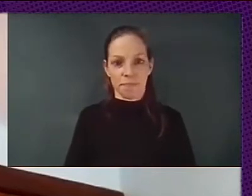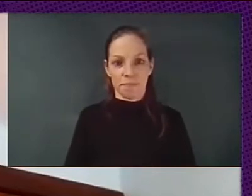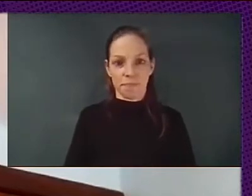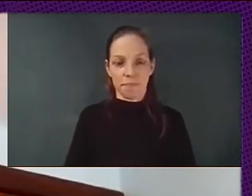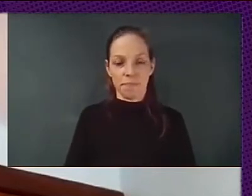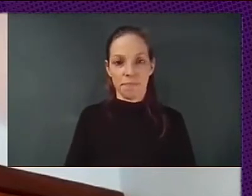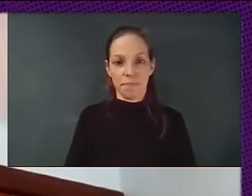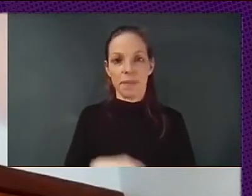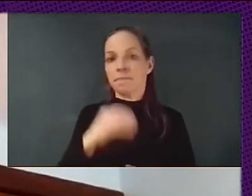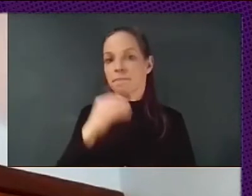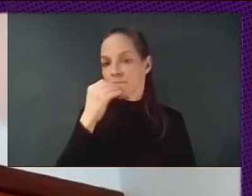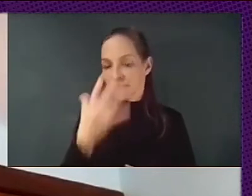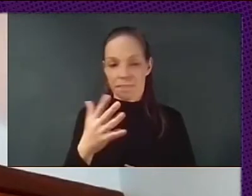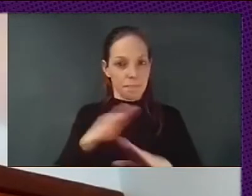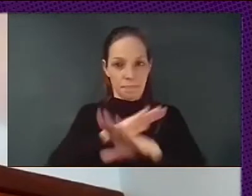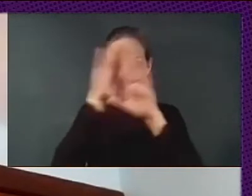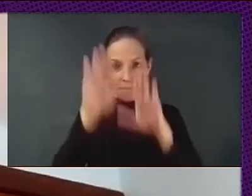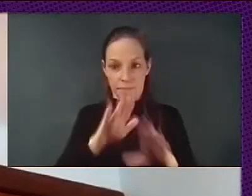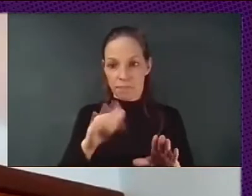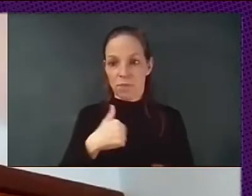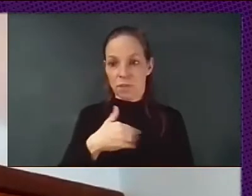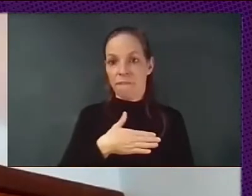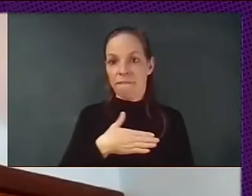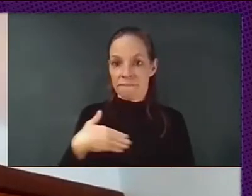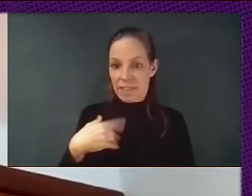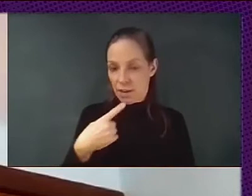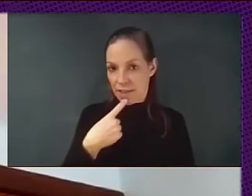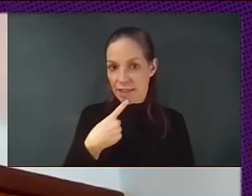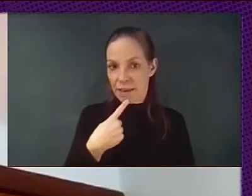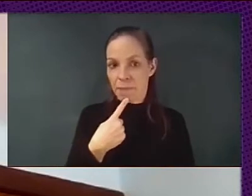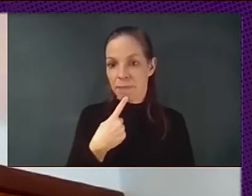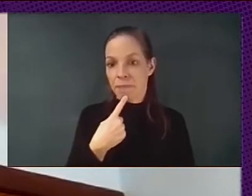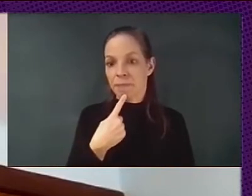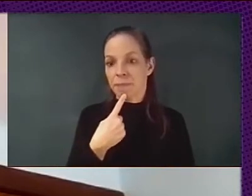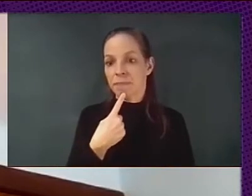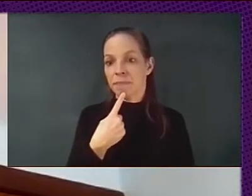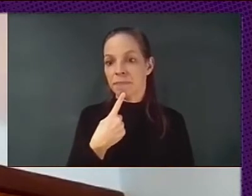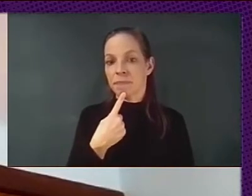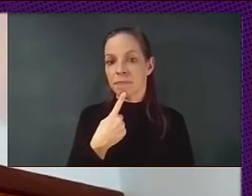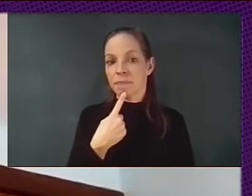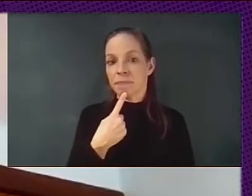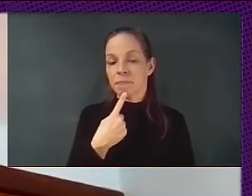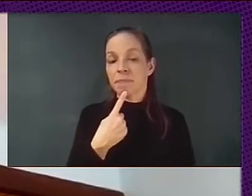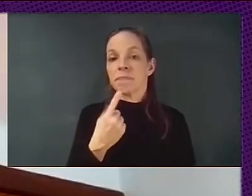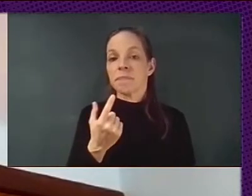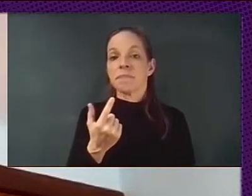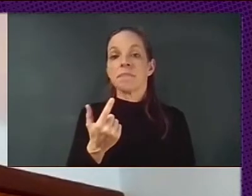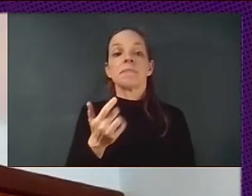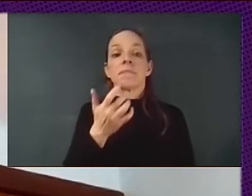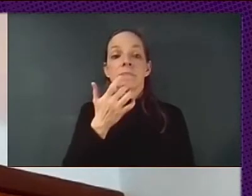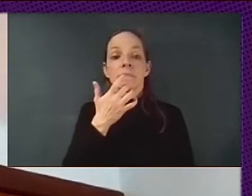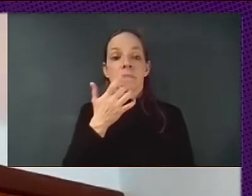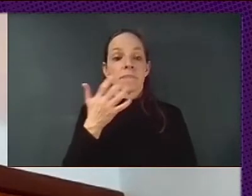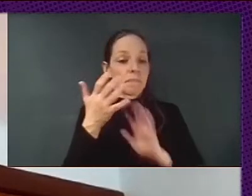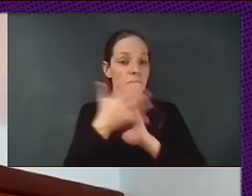If you look at the Fediverse is based on free software. They don't serve any advertisements to the